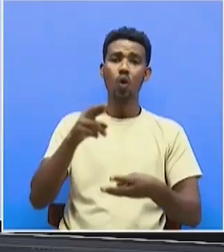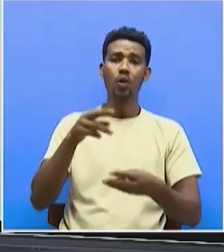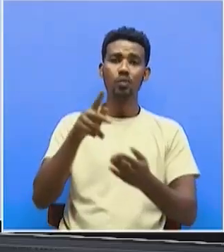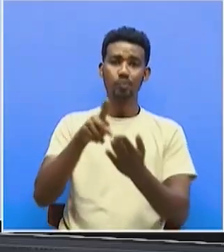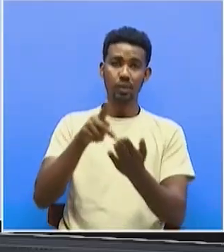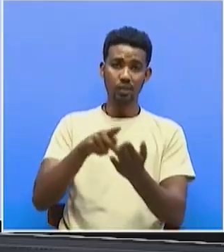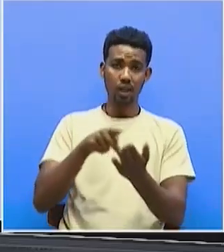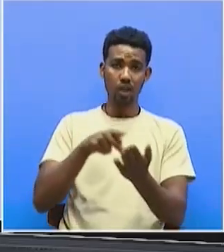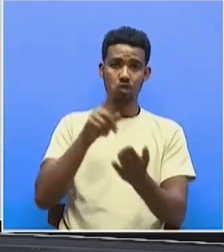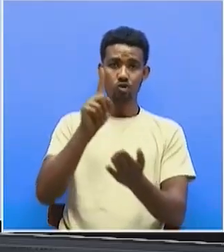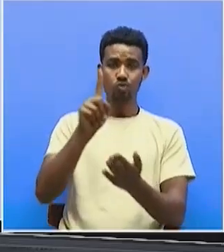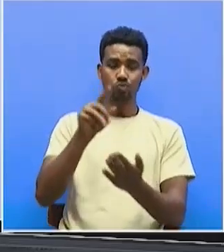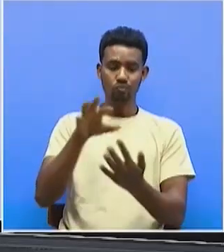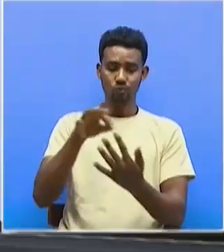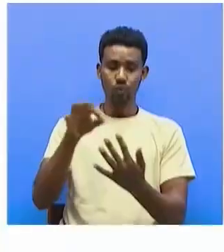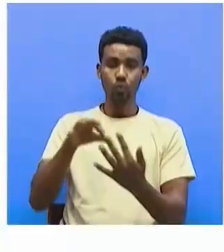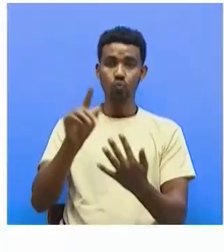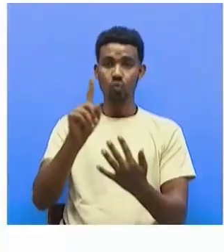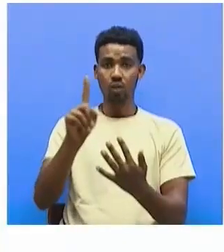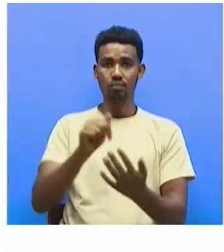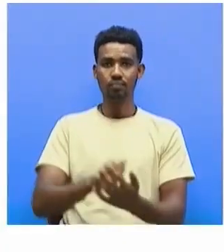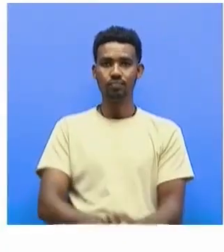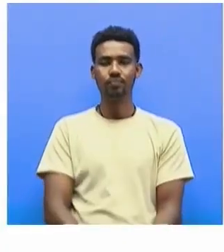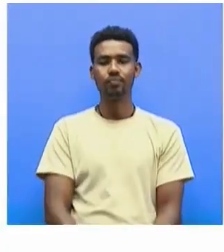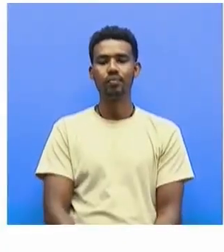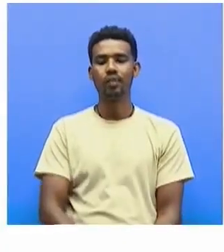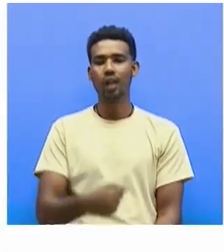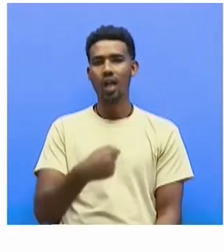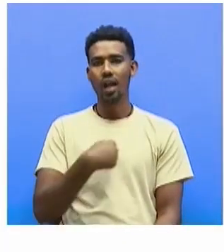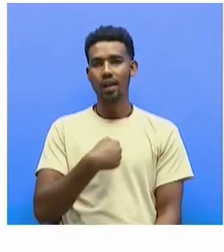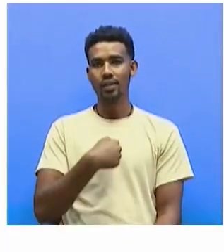should choose one of them. I